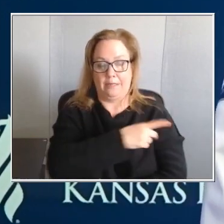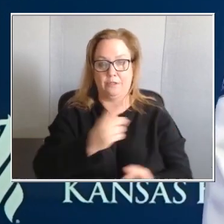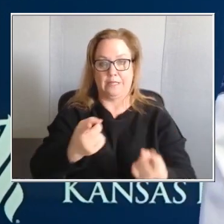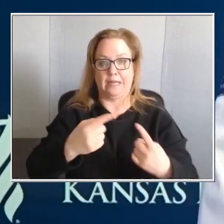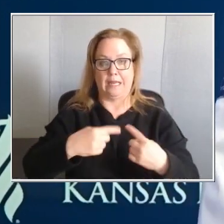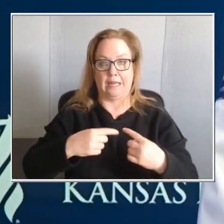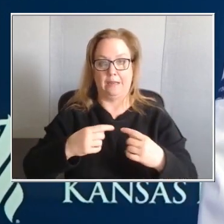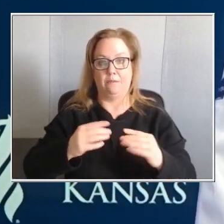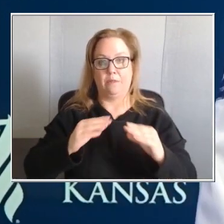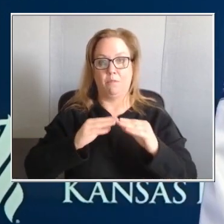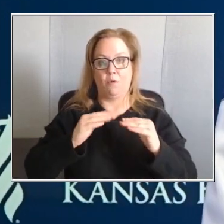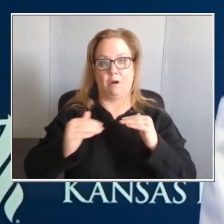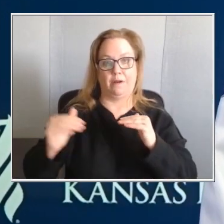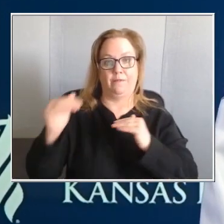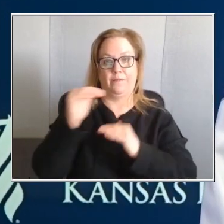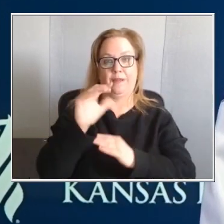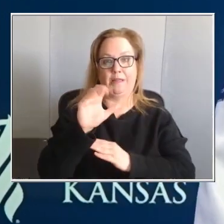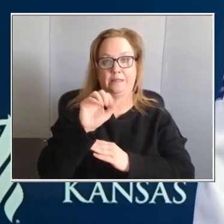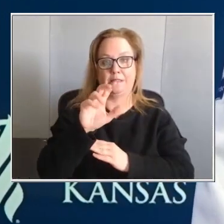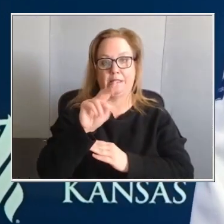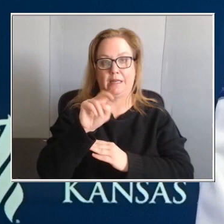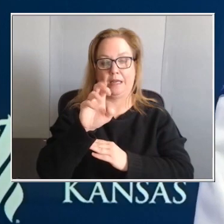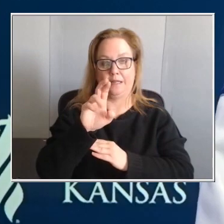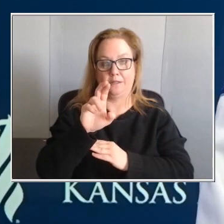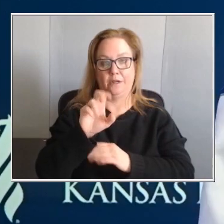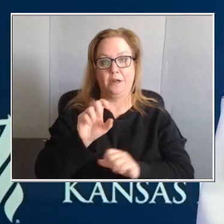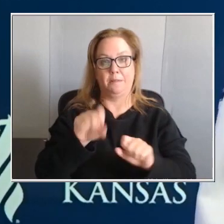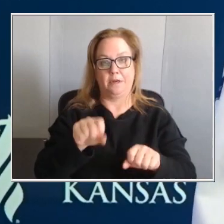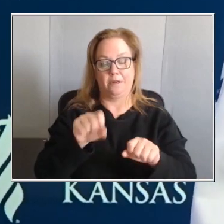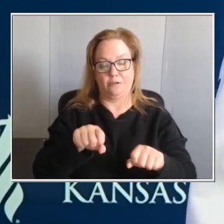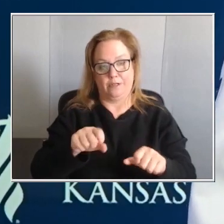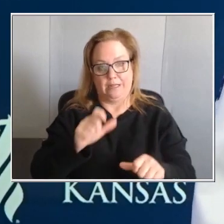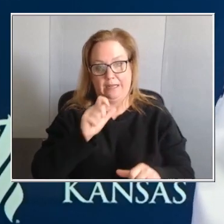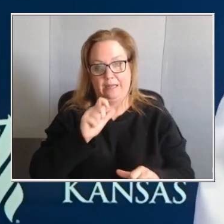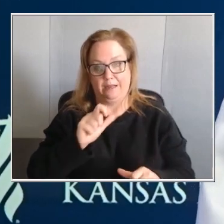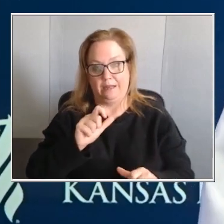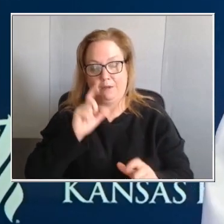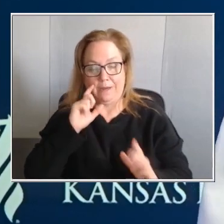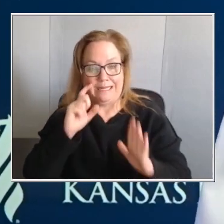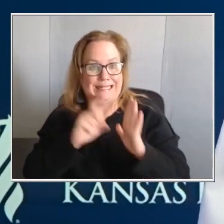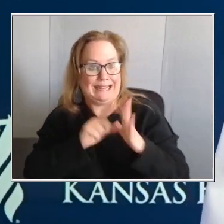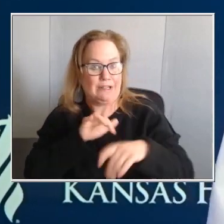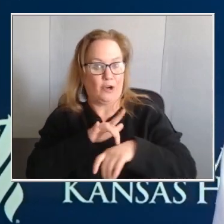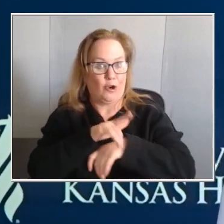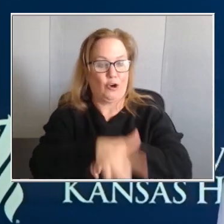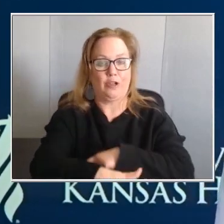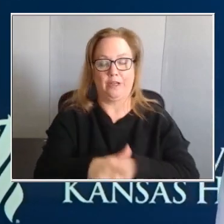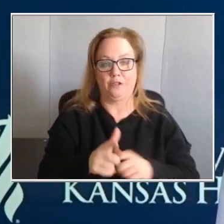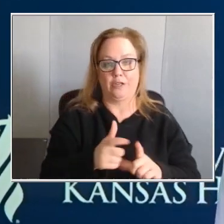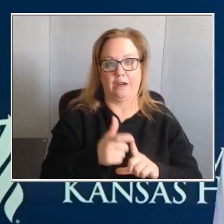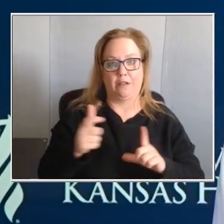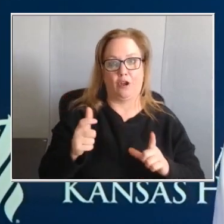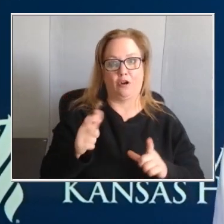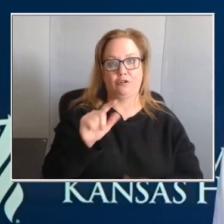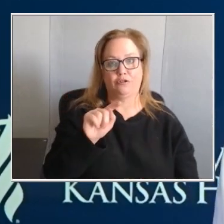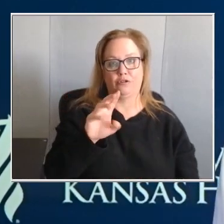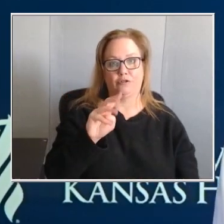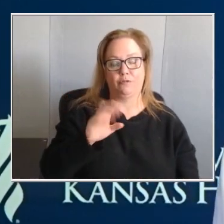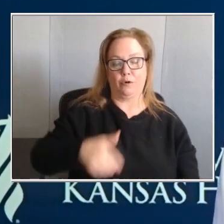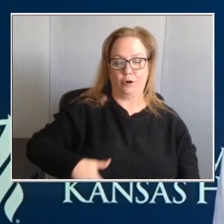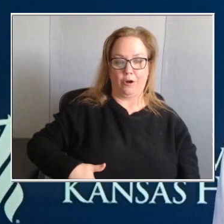with more advanced cancer than potentially would have been otherwise had we detected it earlier. And she had a large tumor in her